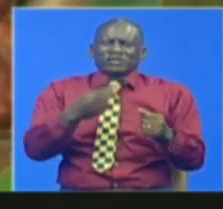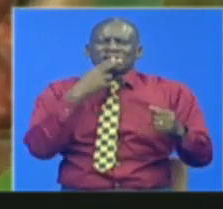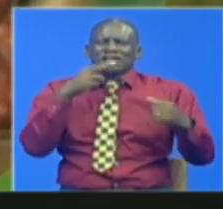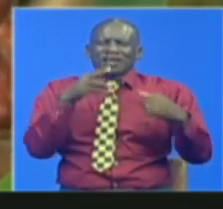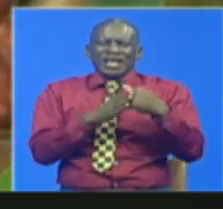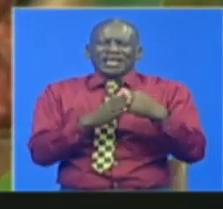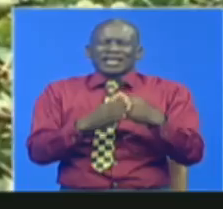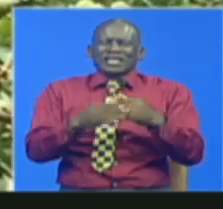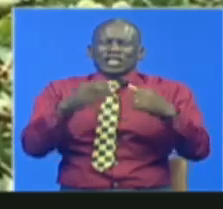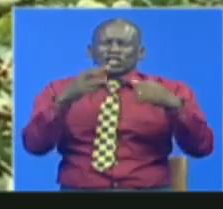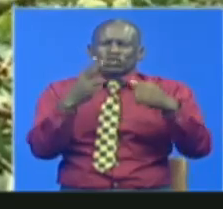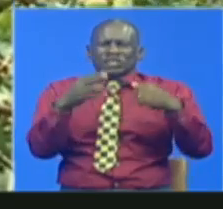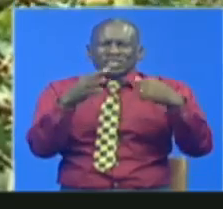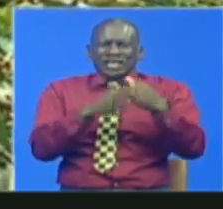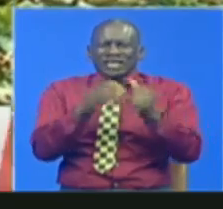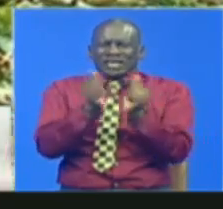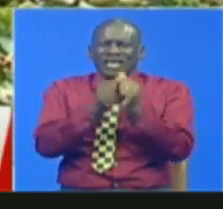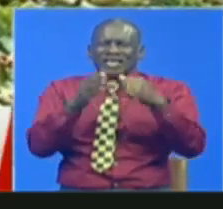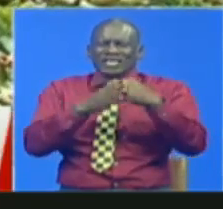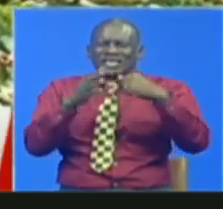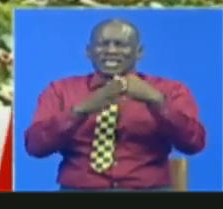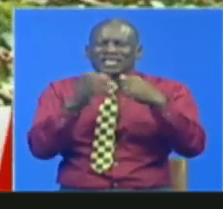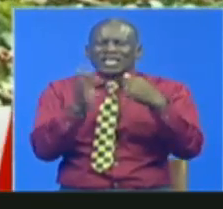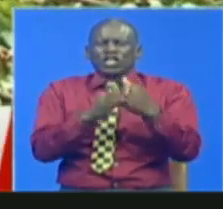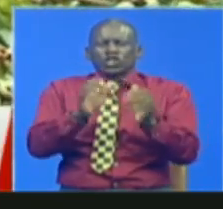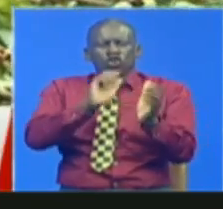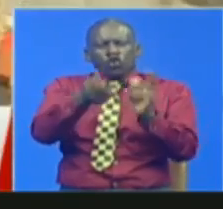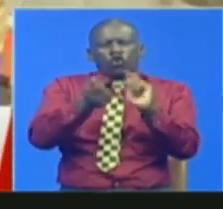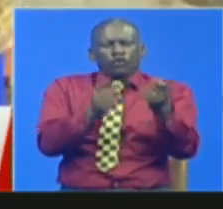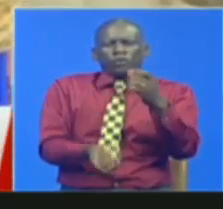128,926 tons in 1988, coffee production